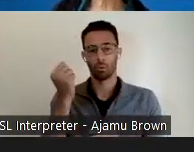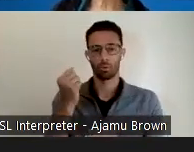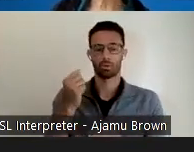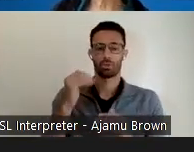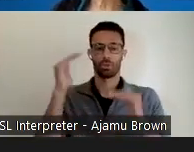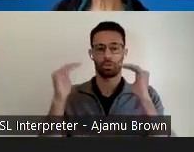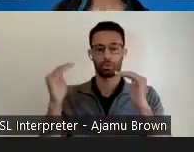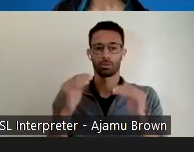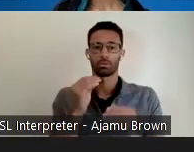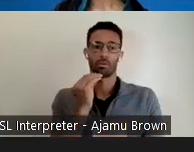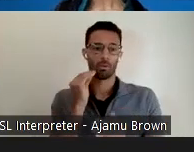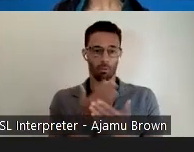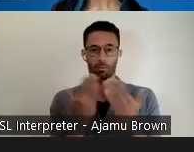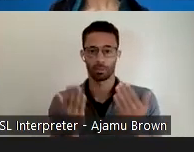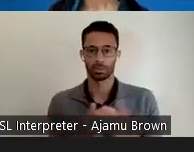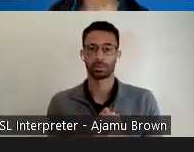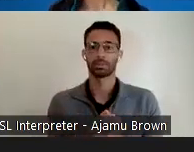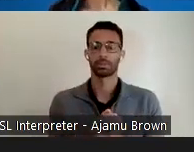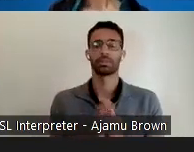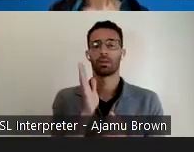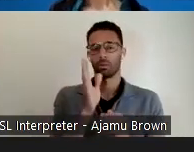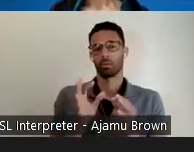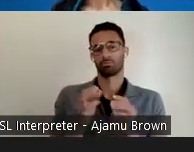this when I introduce that panel in a few minutes.